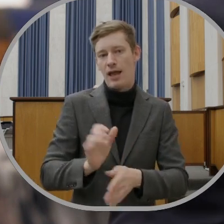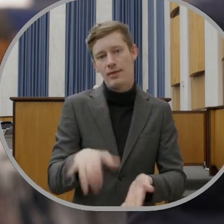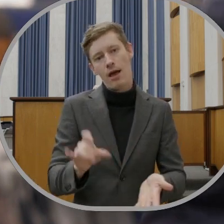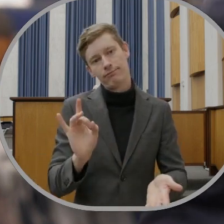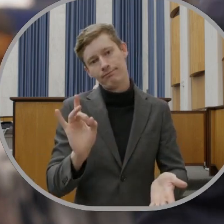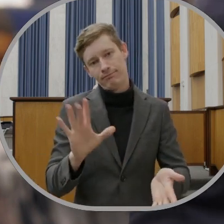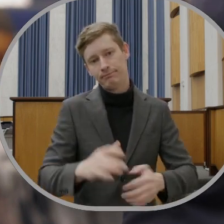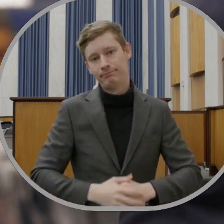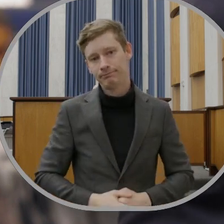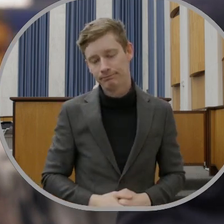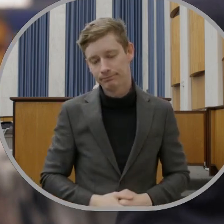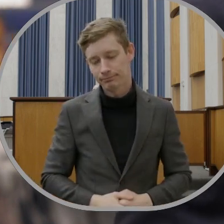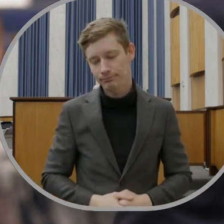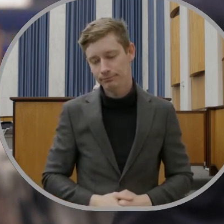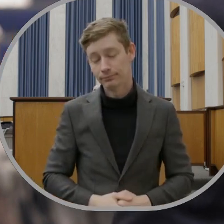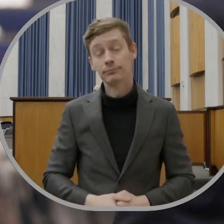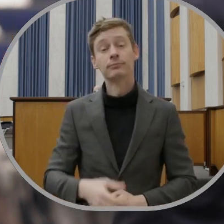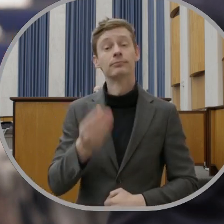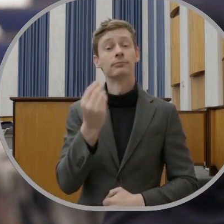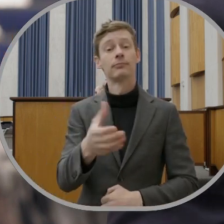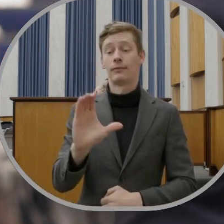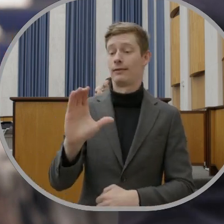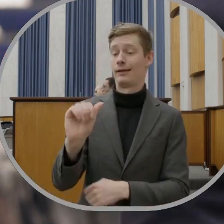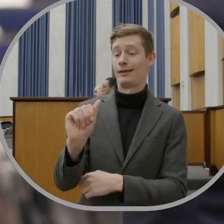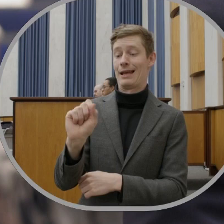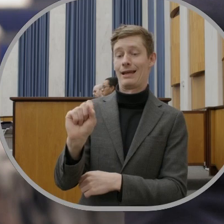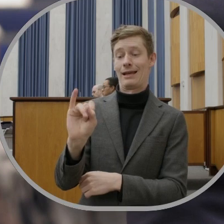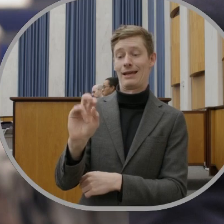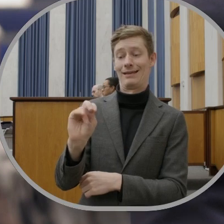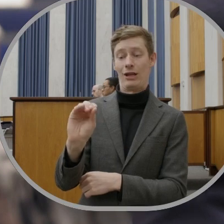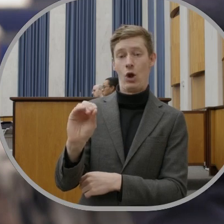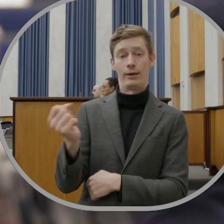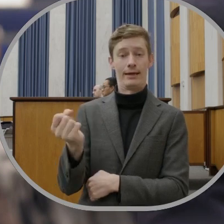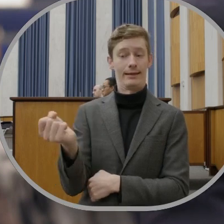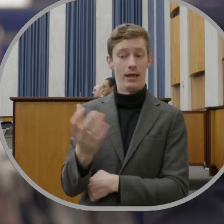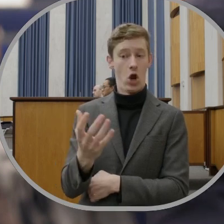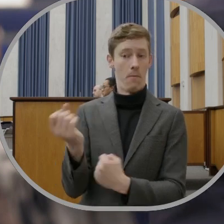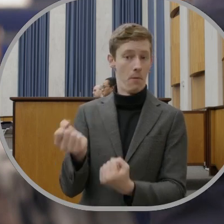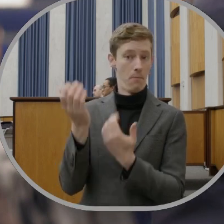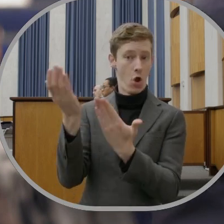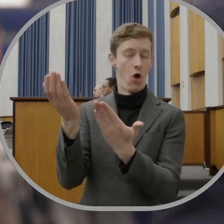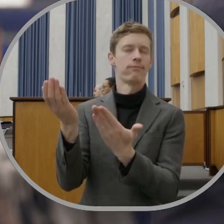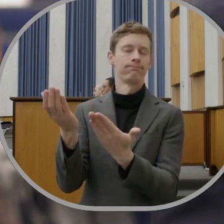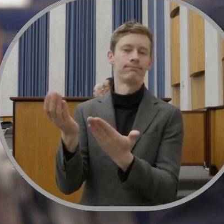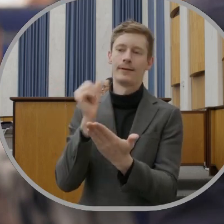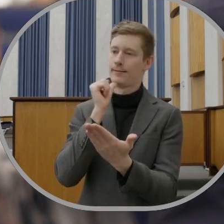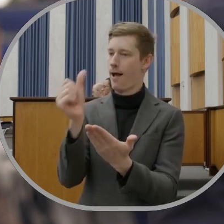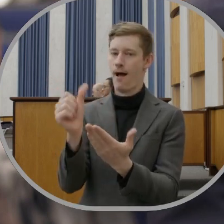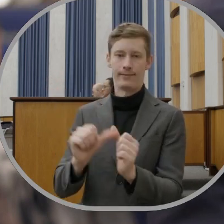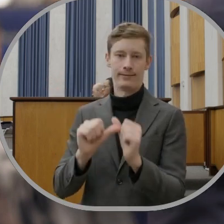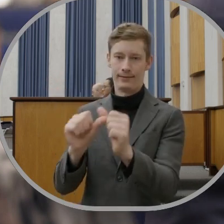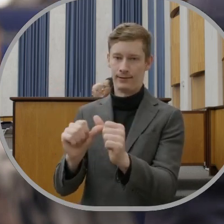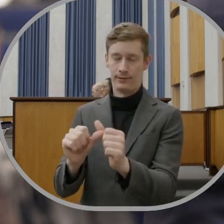Now, despite the casino proposal not moving forward, which would have provided a transformative revenue